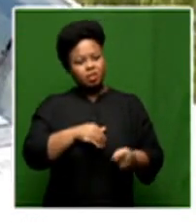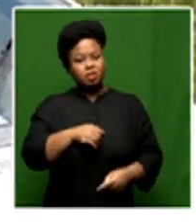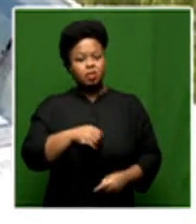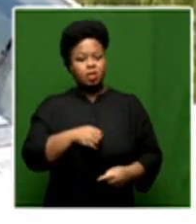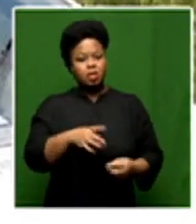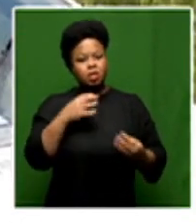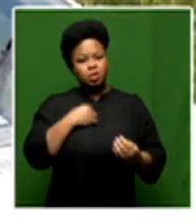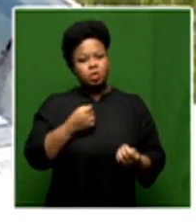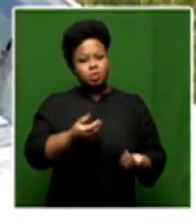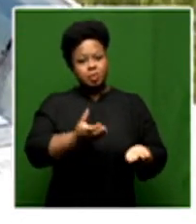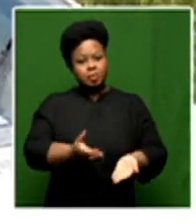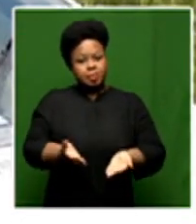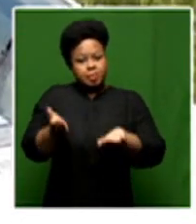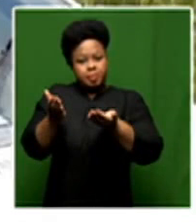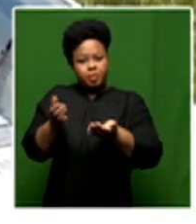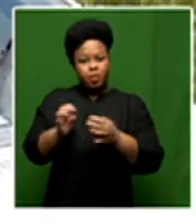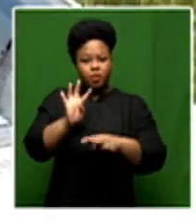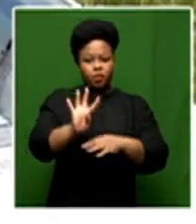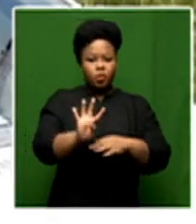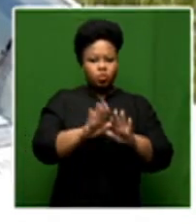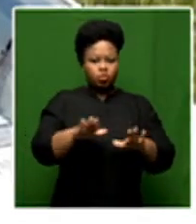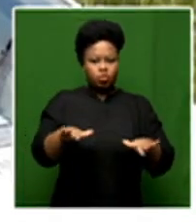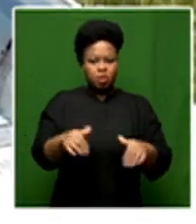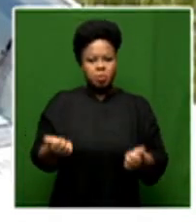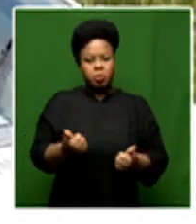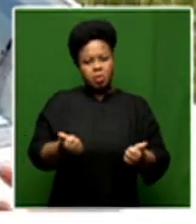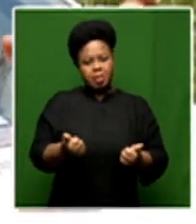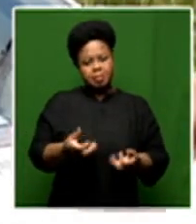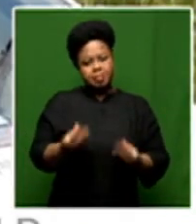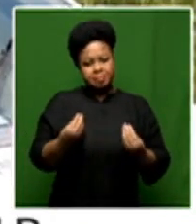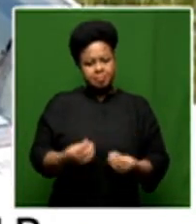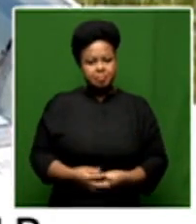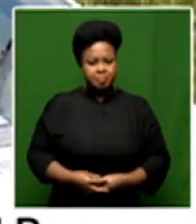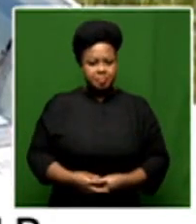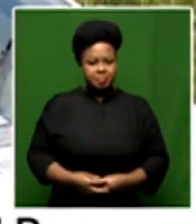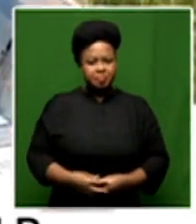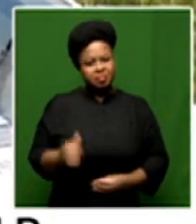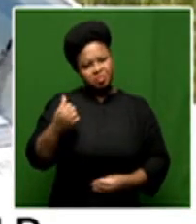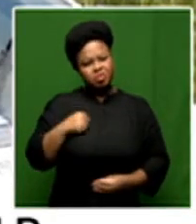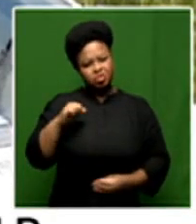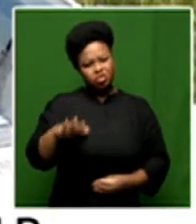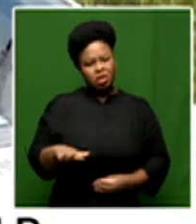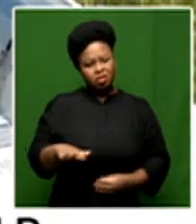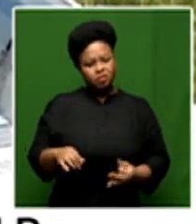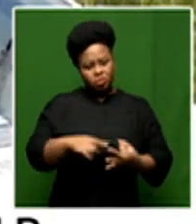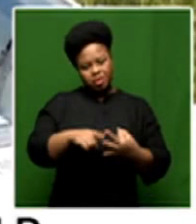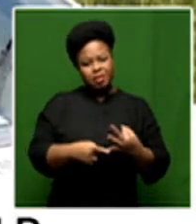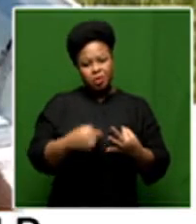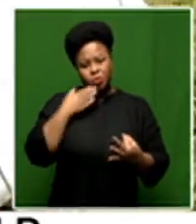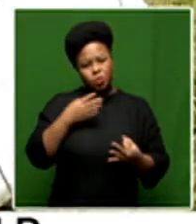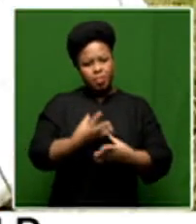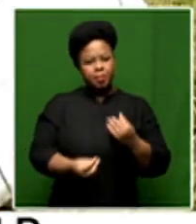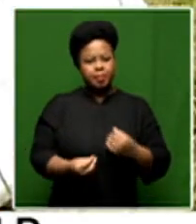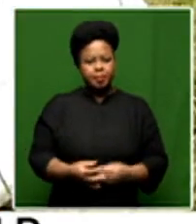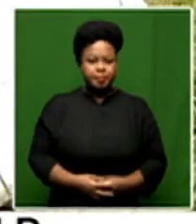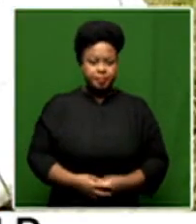When we arrived at the dam, we found the bodies of 4 children had already been retrieved. My child was one of 3 children who were